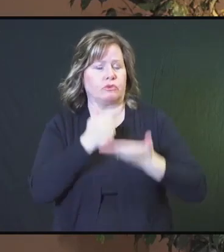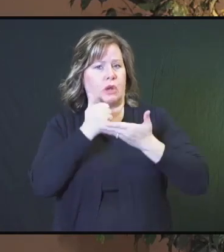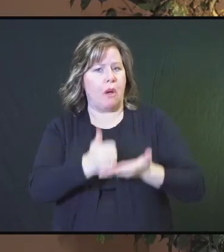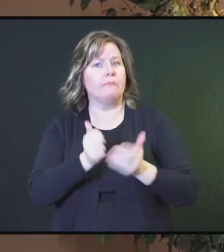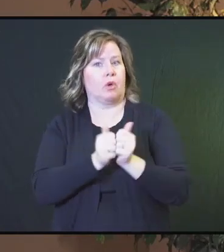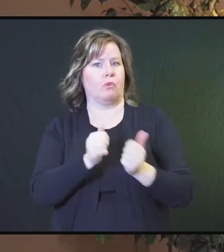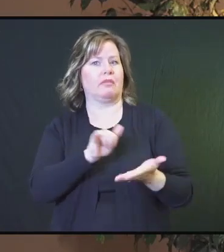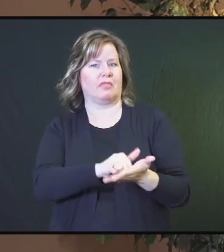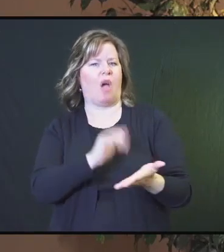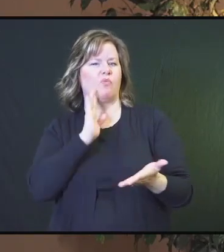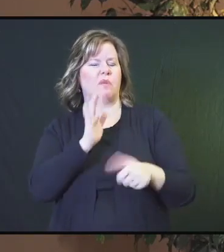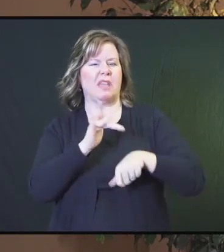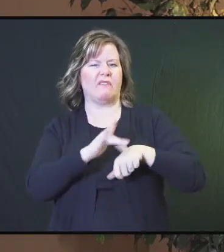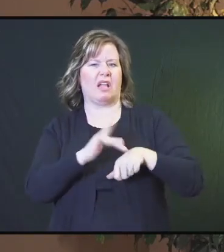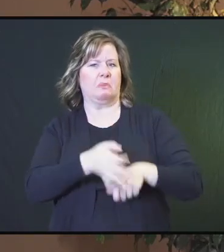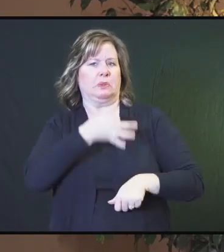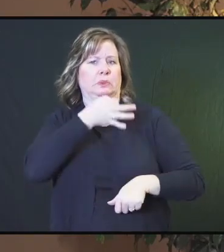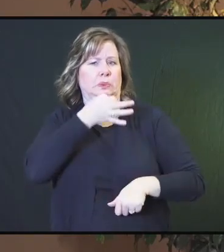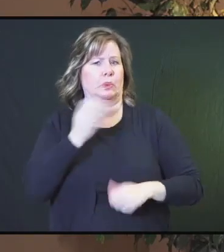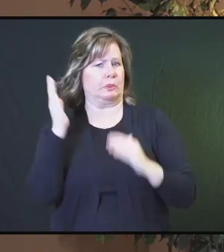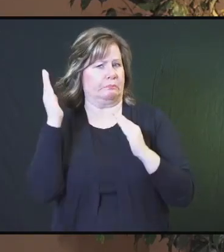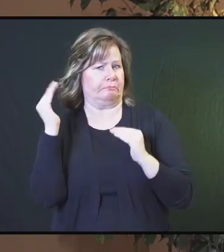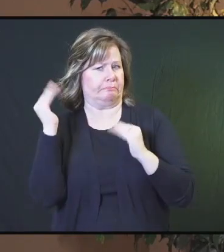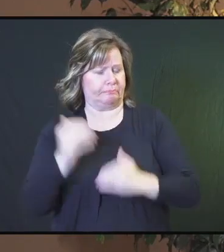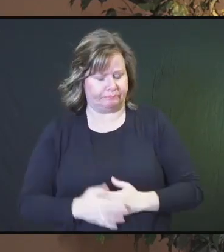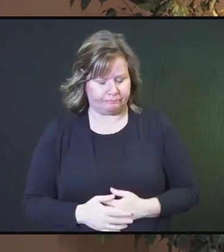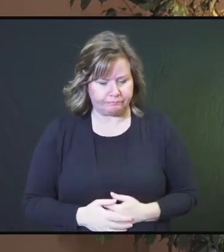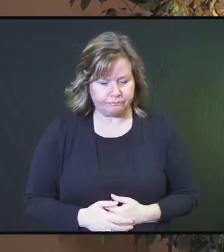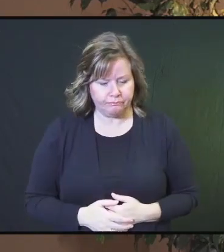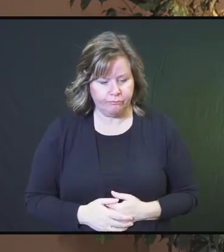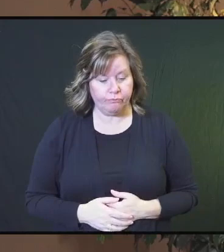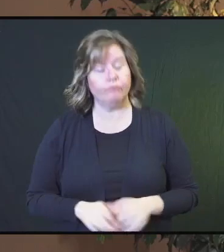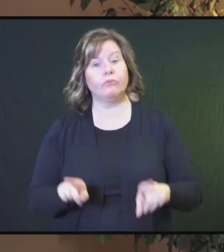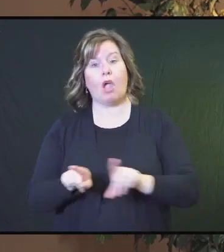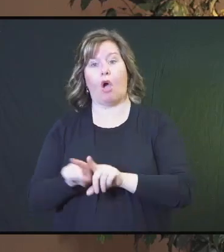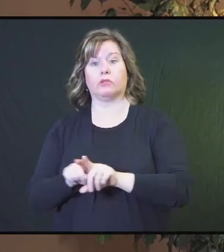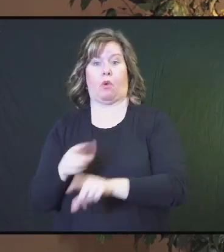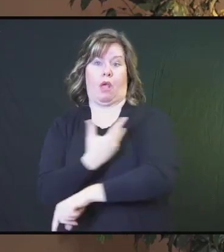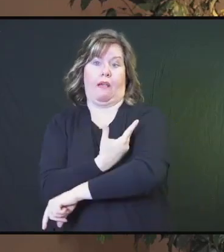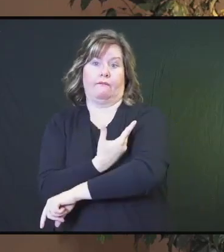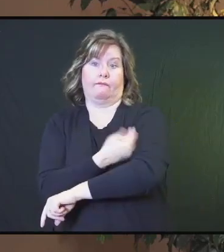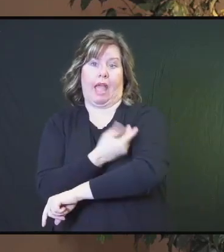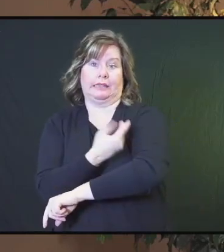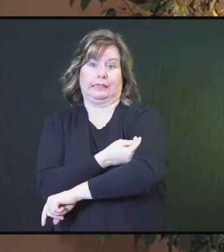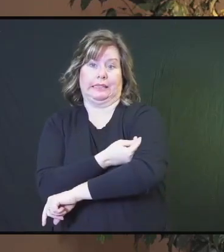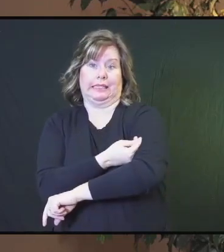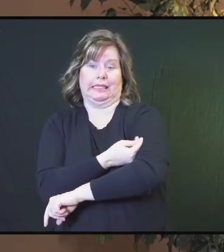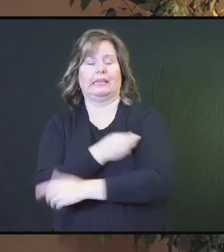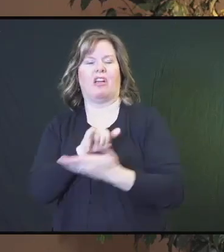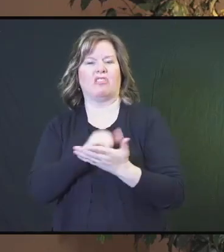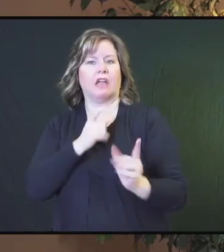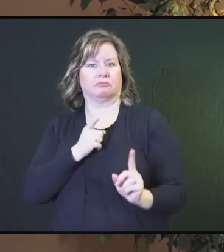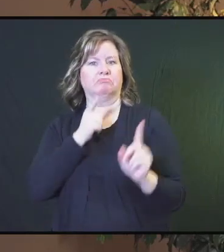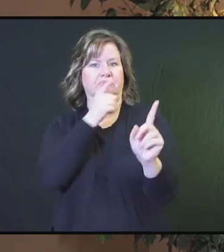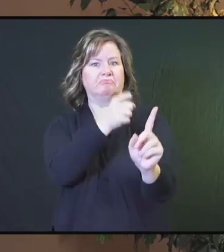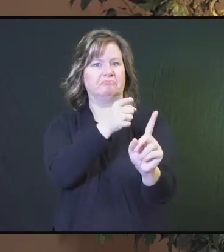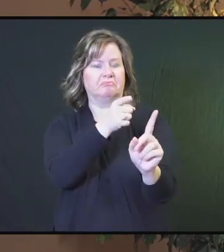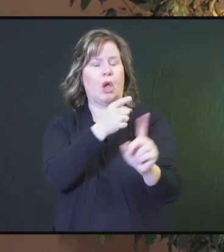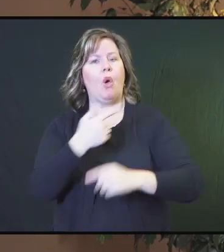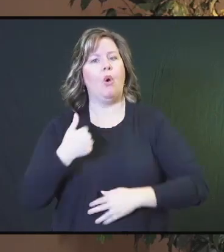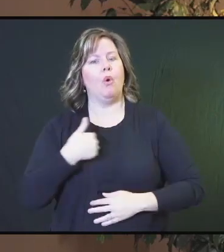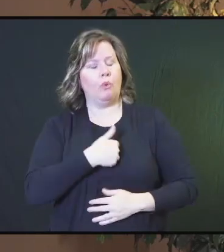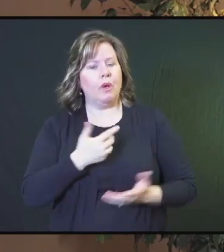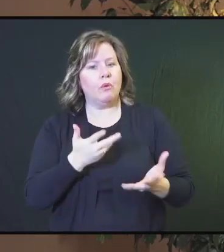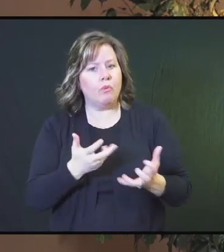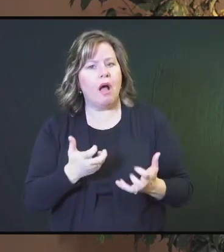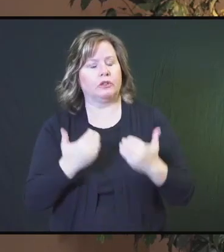very soon as well. And then finally, as I mentioned, vaccine. That's really the gold standard. That's what we need in order to put an